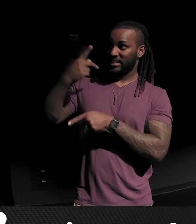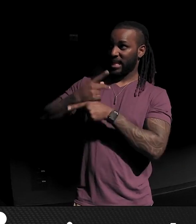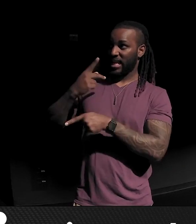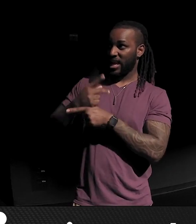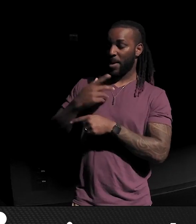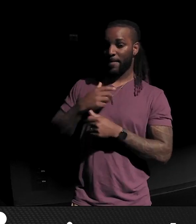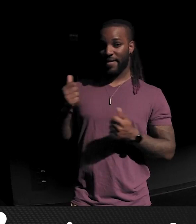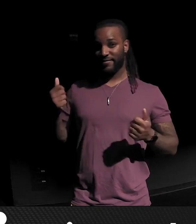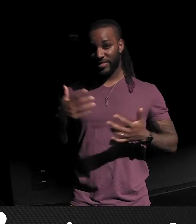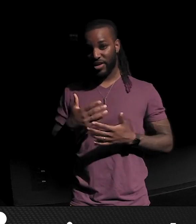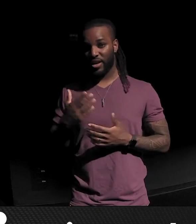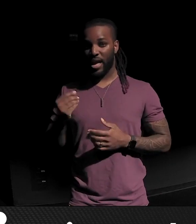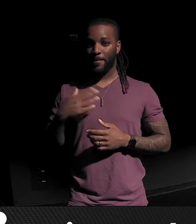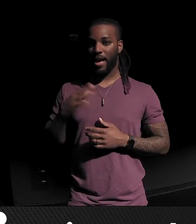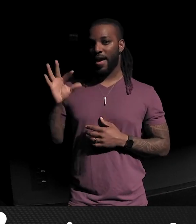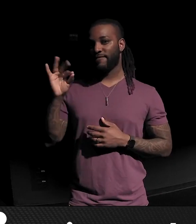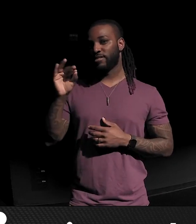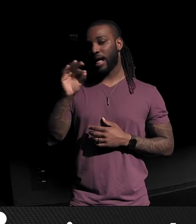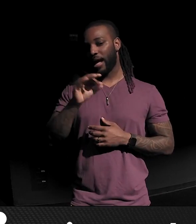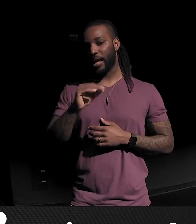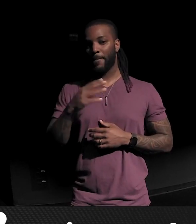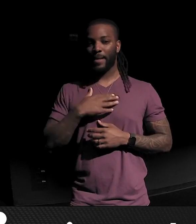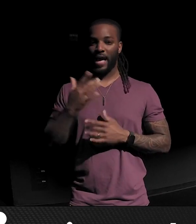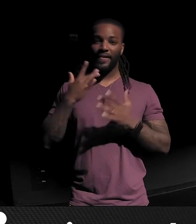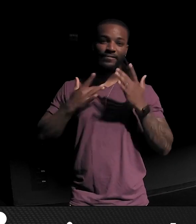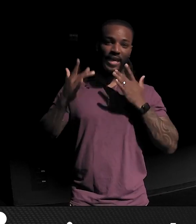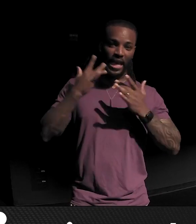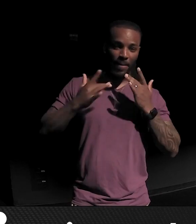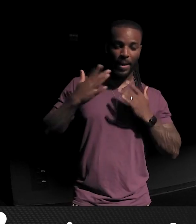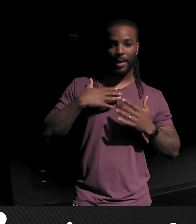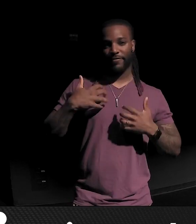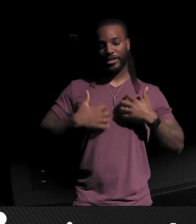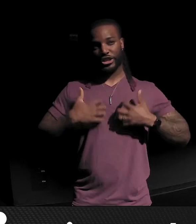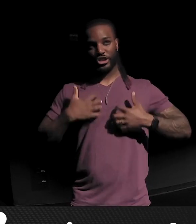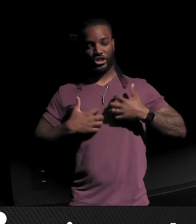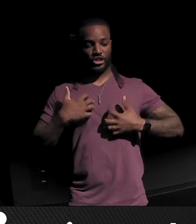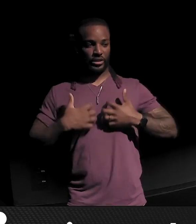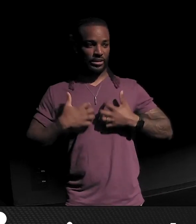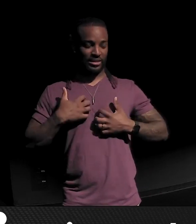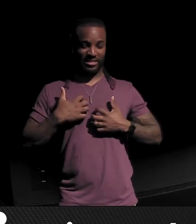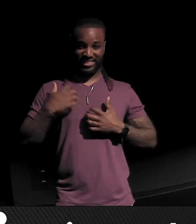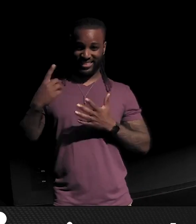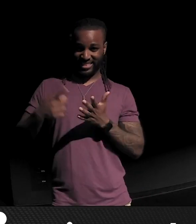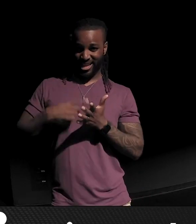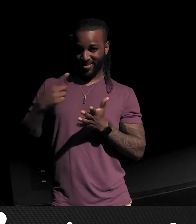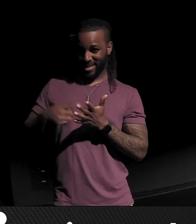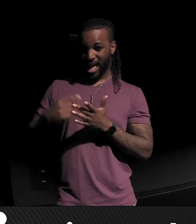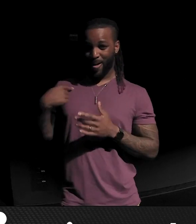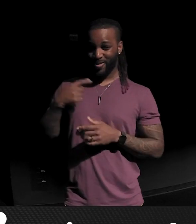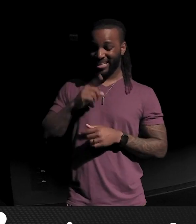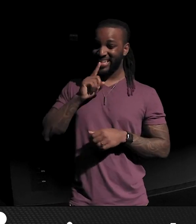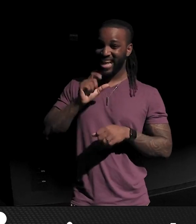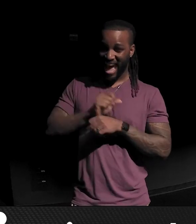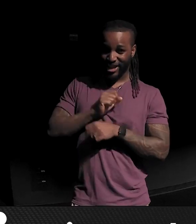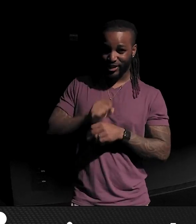my flies and my famine and my friction. And sometimes we can actually prefer the energy we